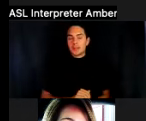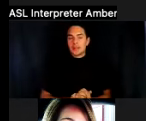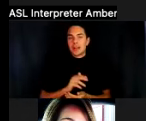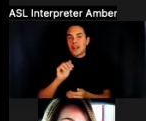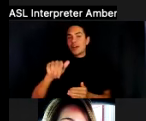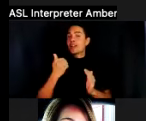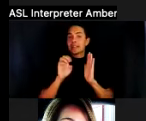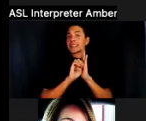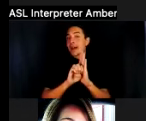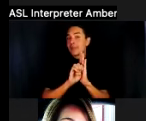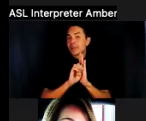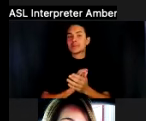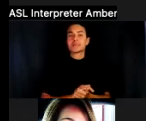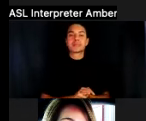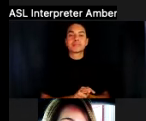of course, right?